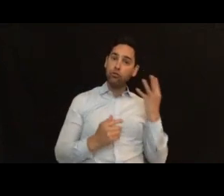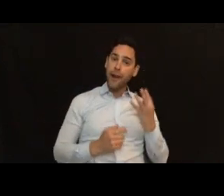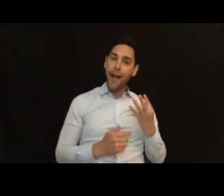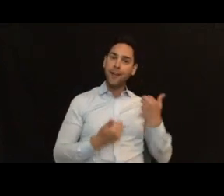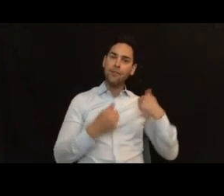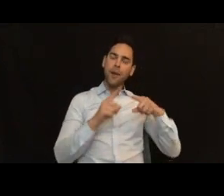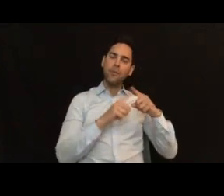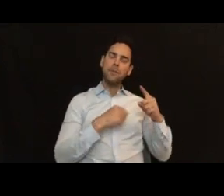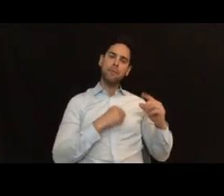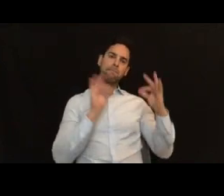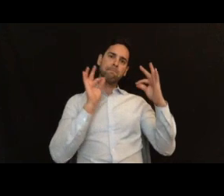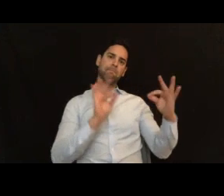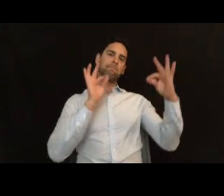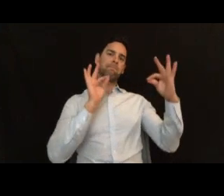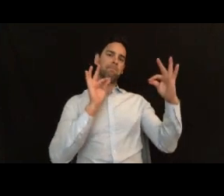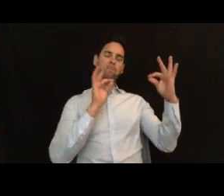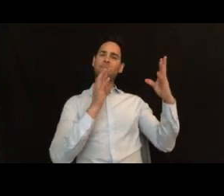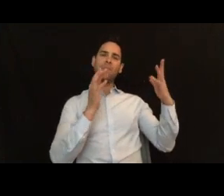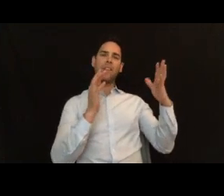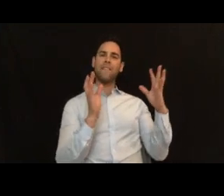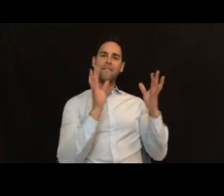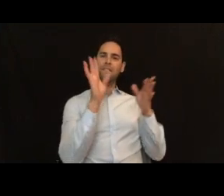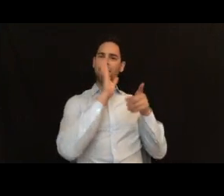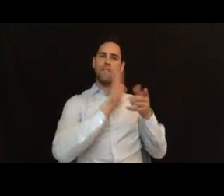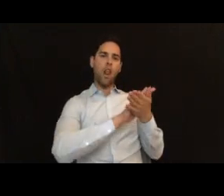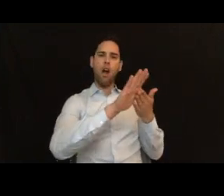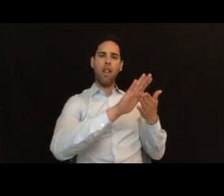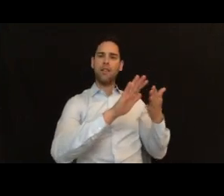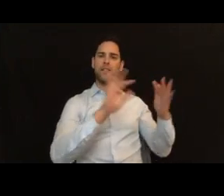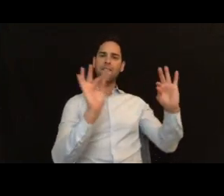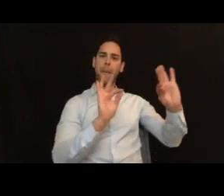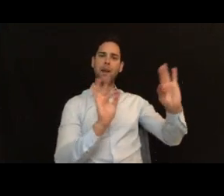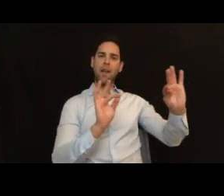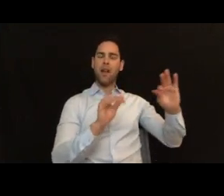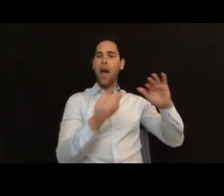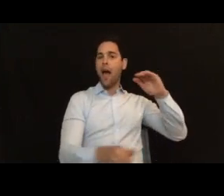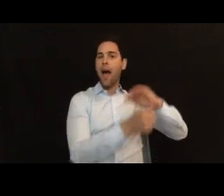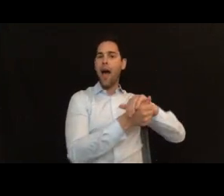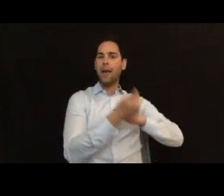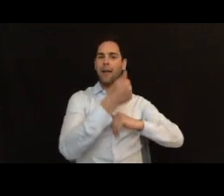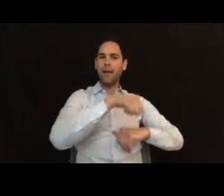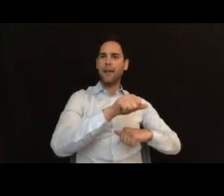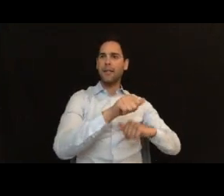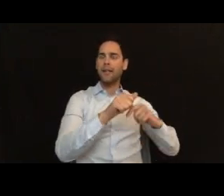conventional vision of femininity and hide any visual signals that